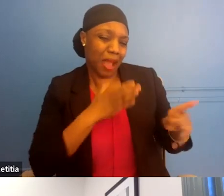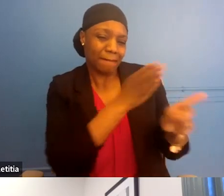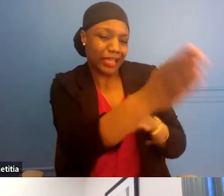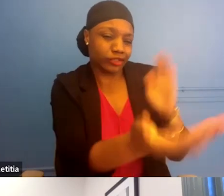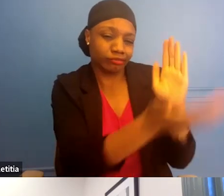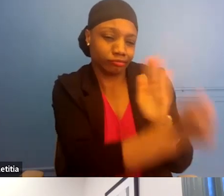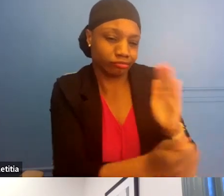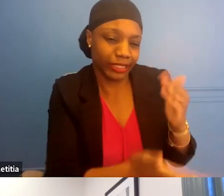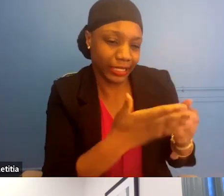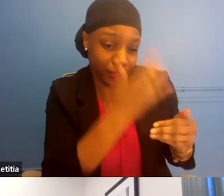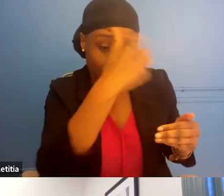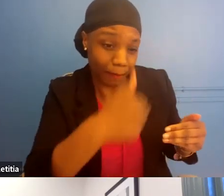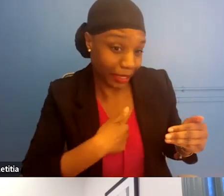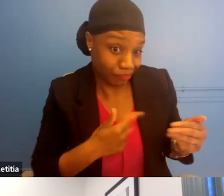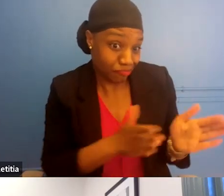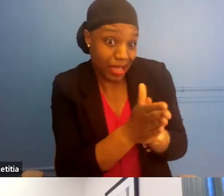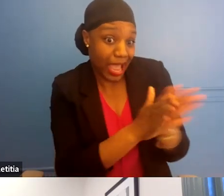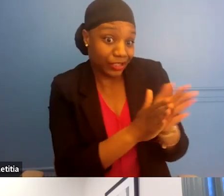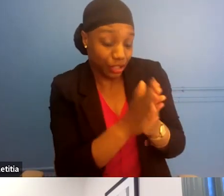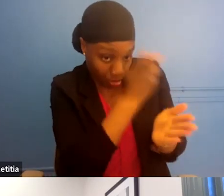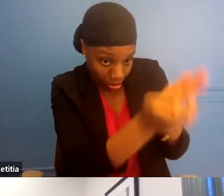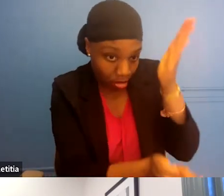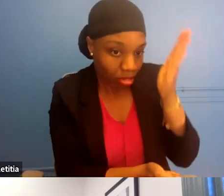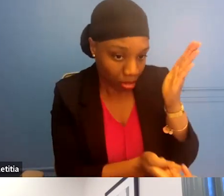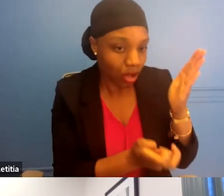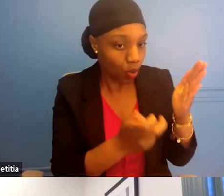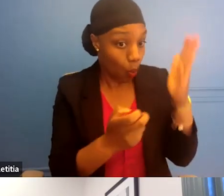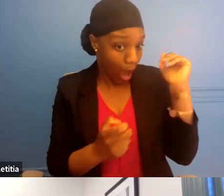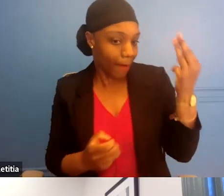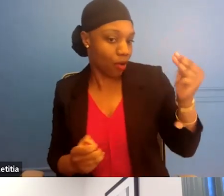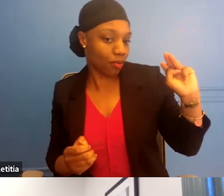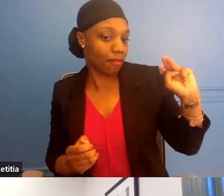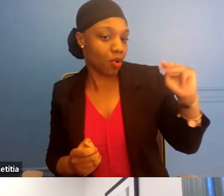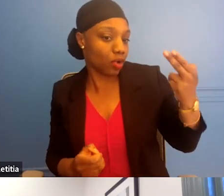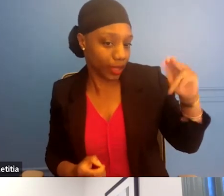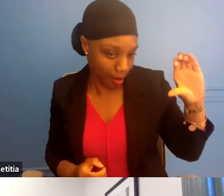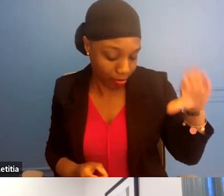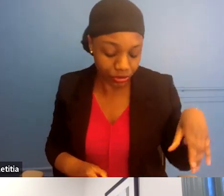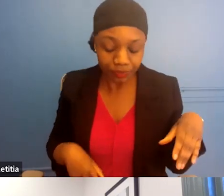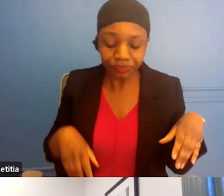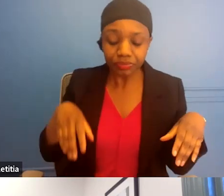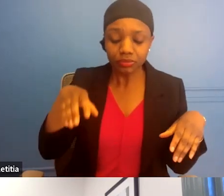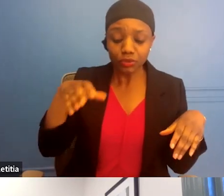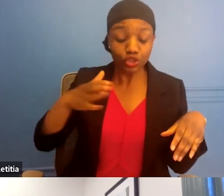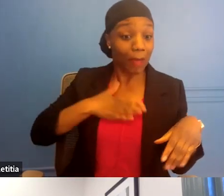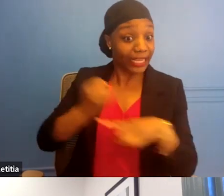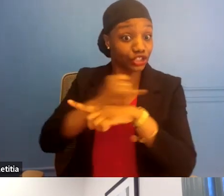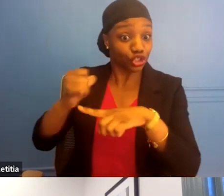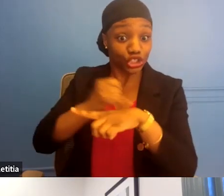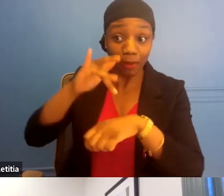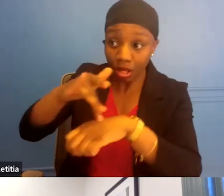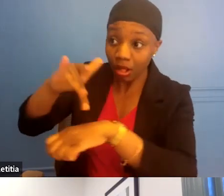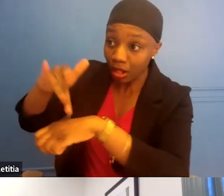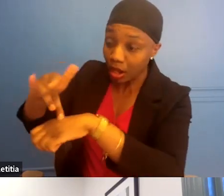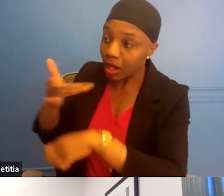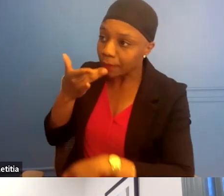Economics was a passion that I fell in love with at Mount Holyoke. And in tasting my internship experiences is when I